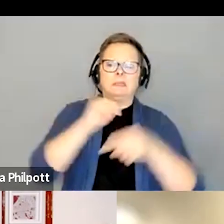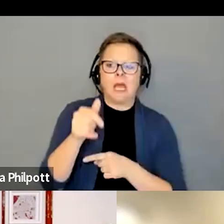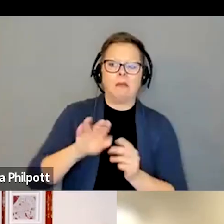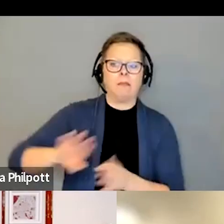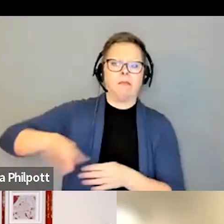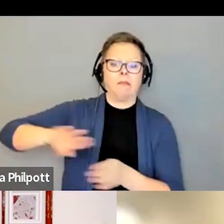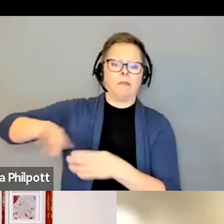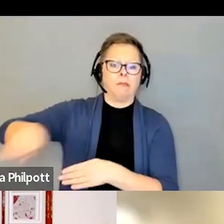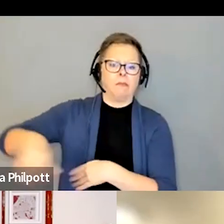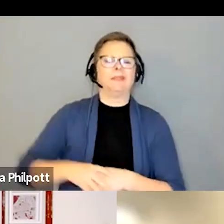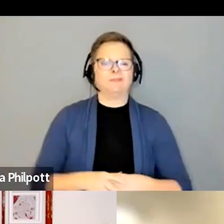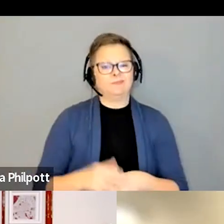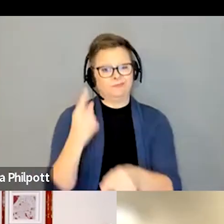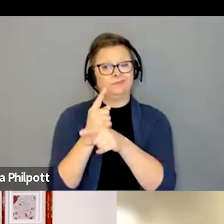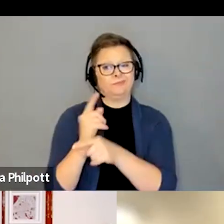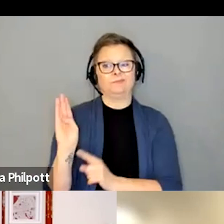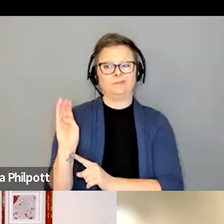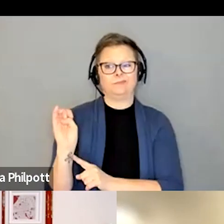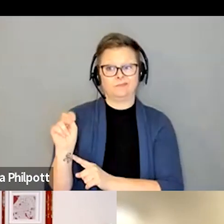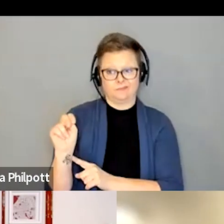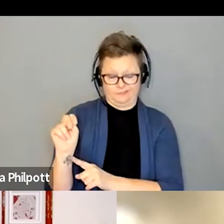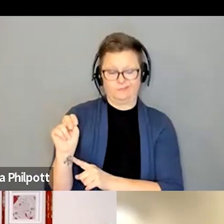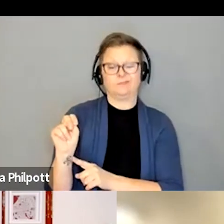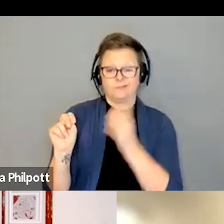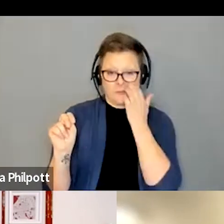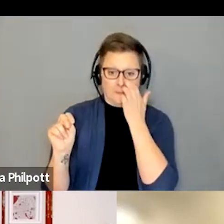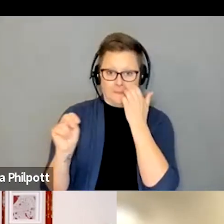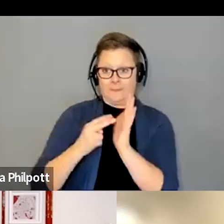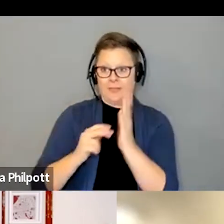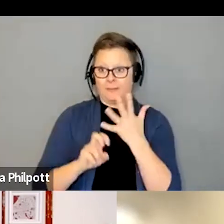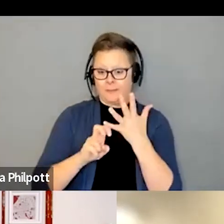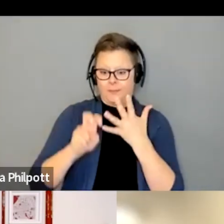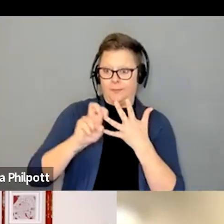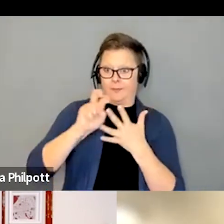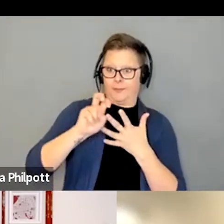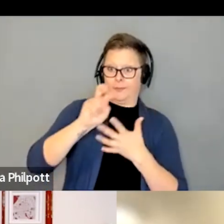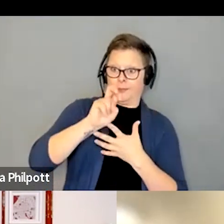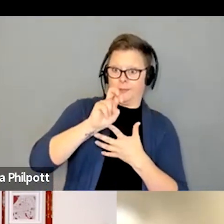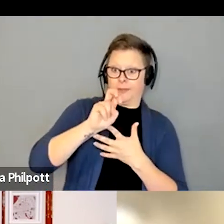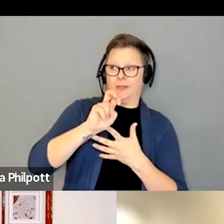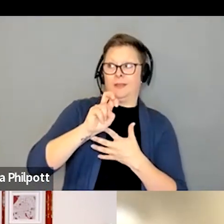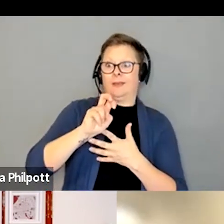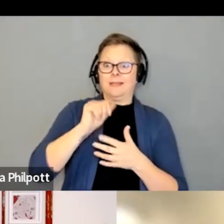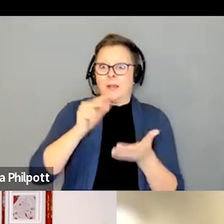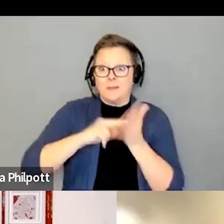to Ben's point, you know, gradually climbing a ladder, there's not a lack of motivation,